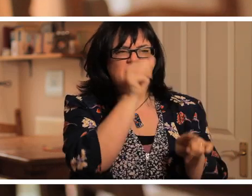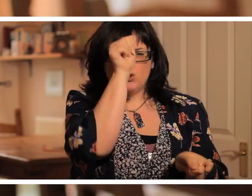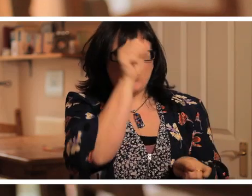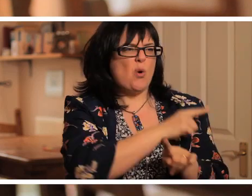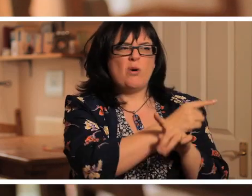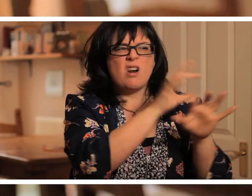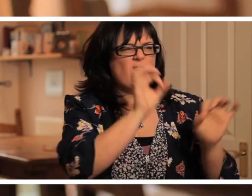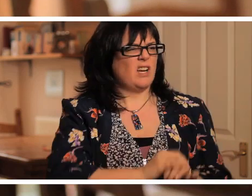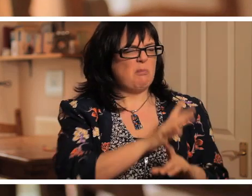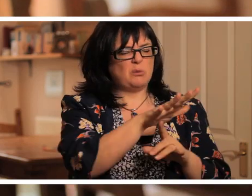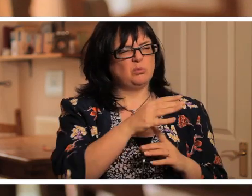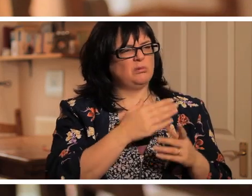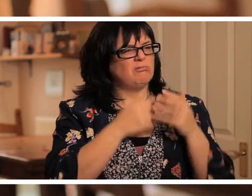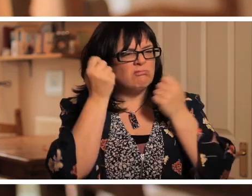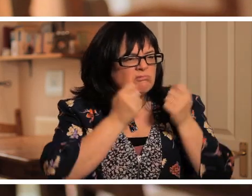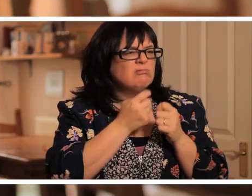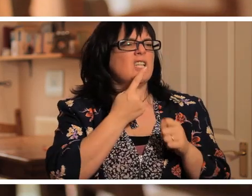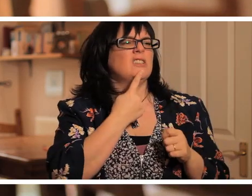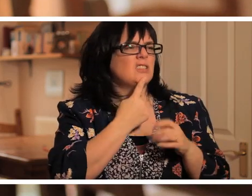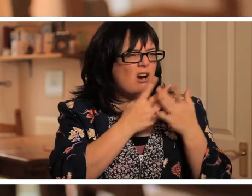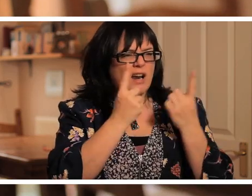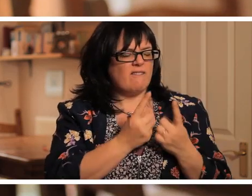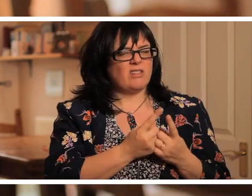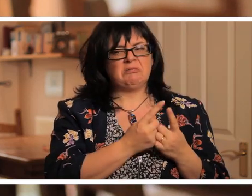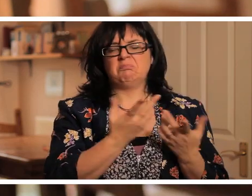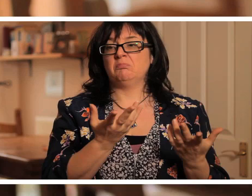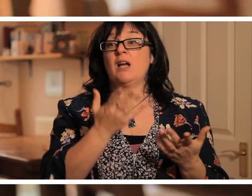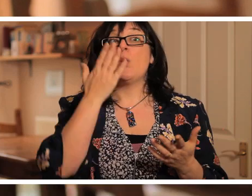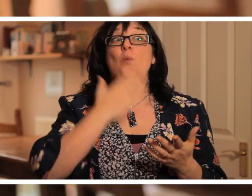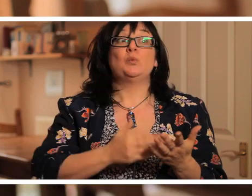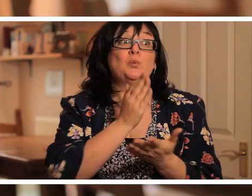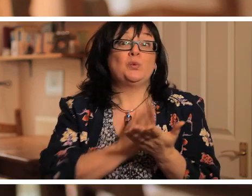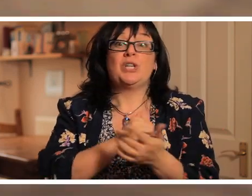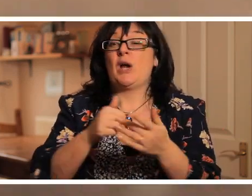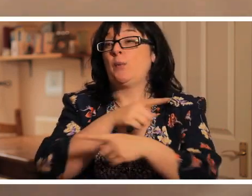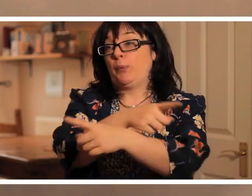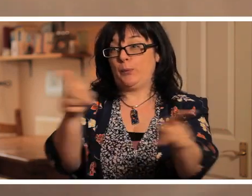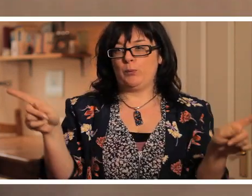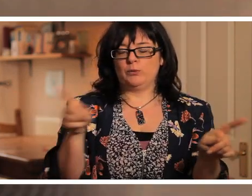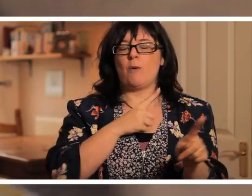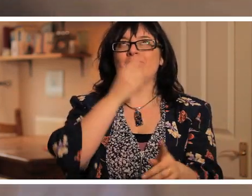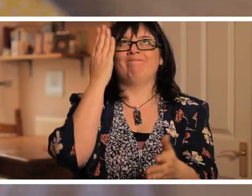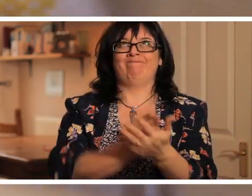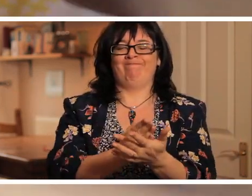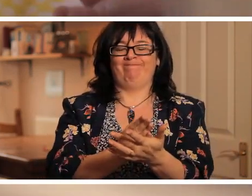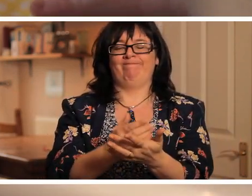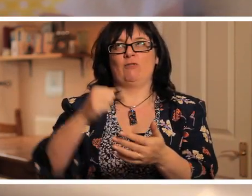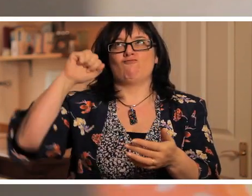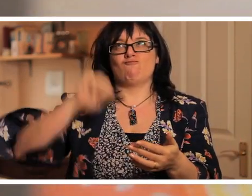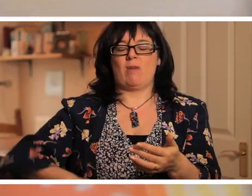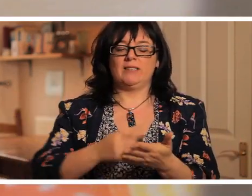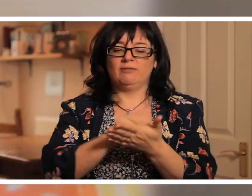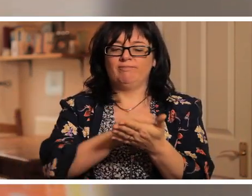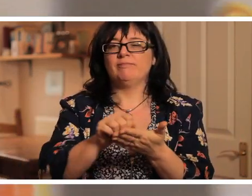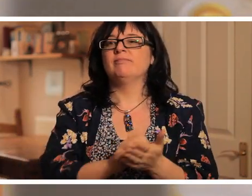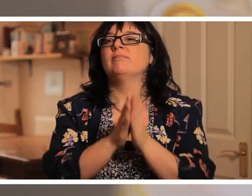this discovery for themselves. It was at this point that I really wanted to share it with you, and so I decided I'd write a book.